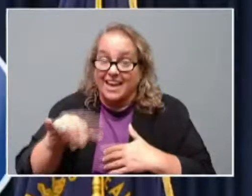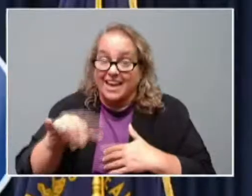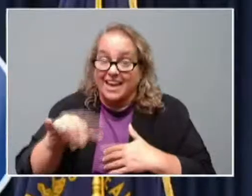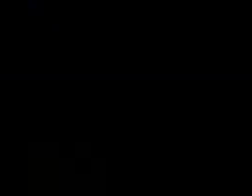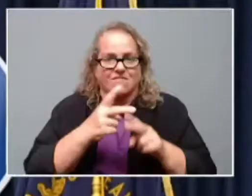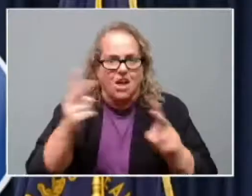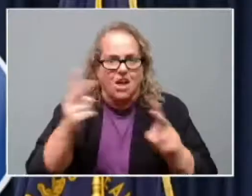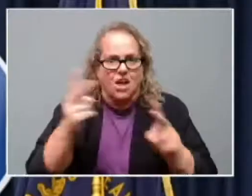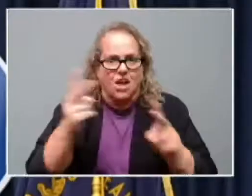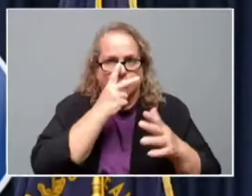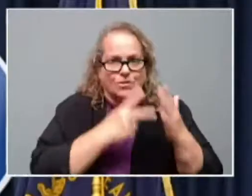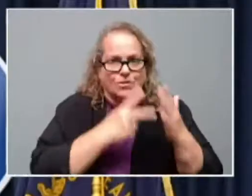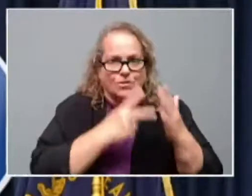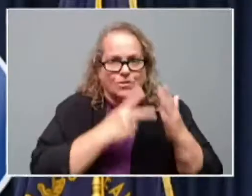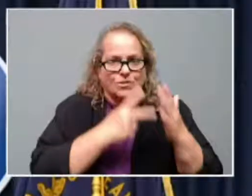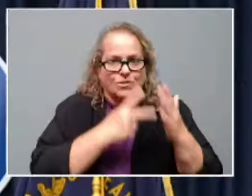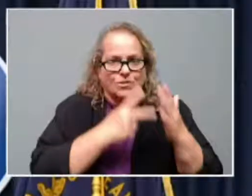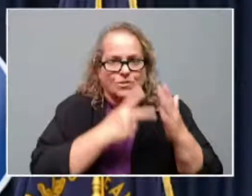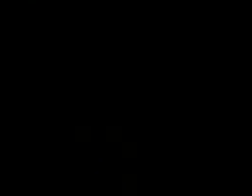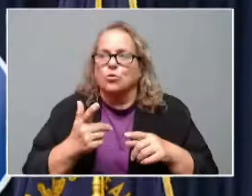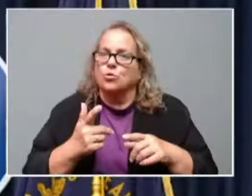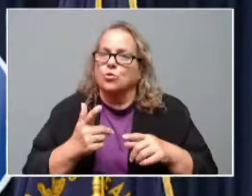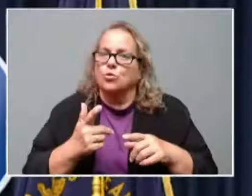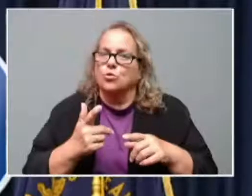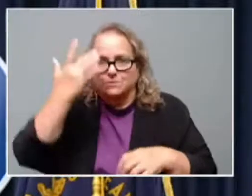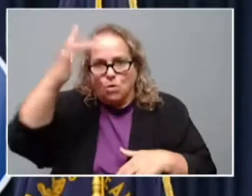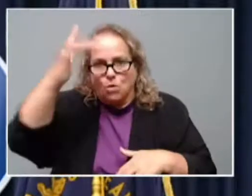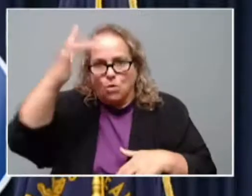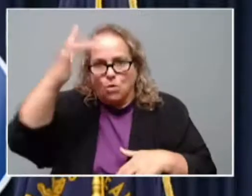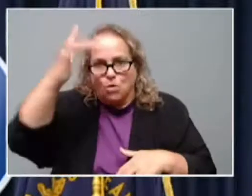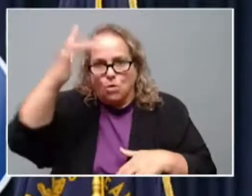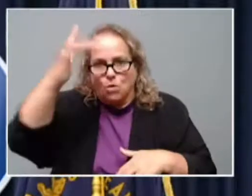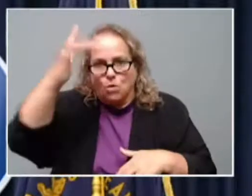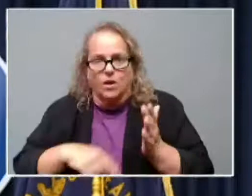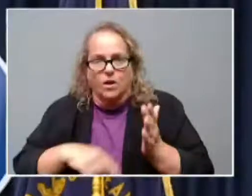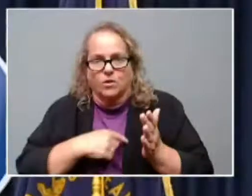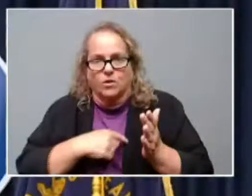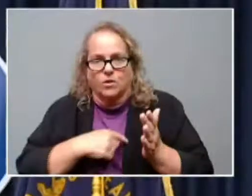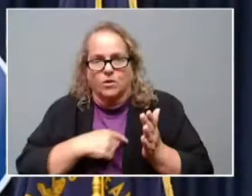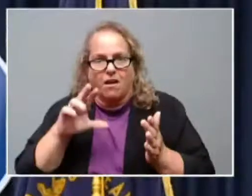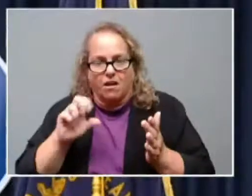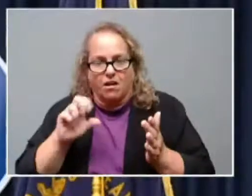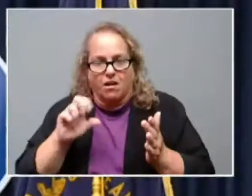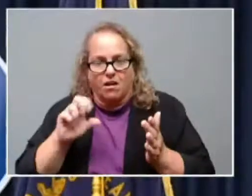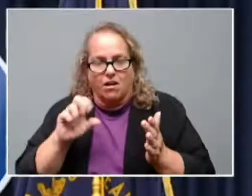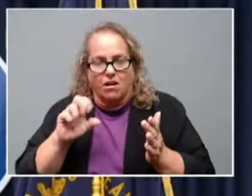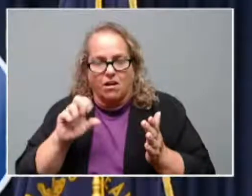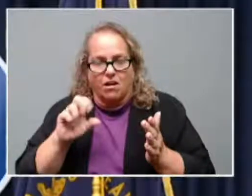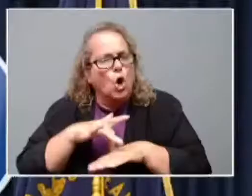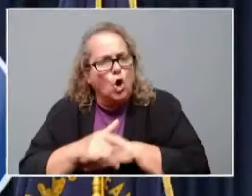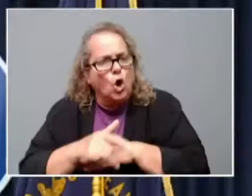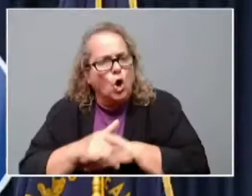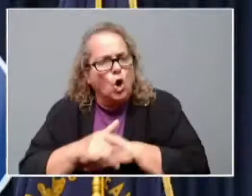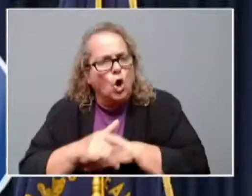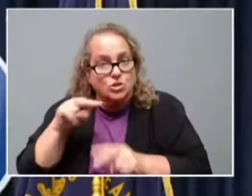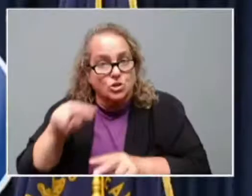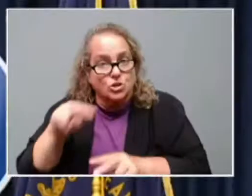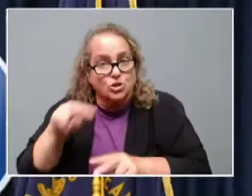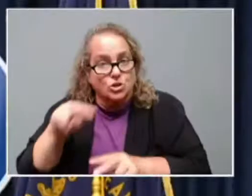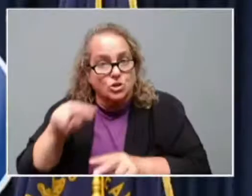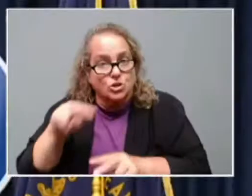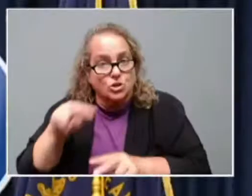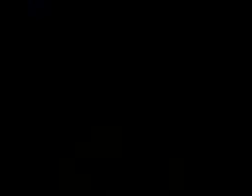the defenses that we put up. So I think it's too early. If it's more than just a daily blip, which